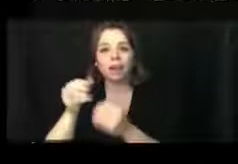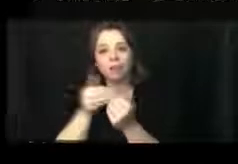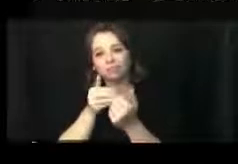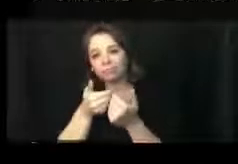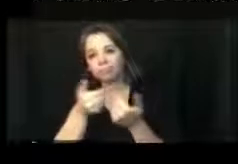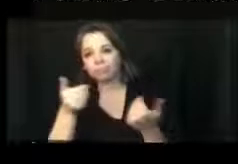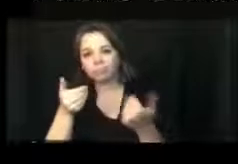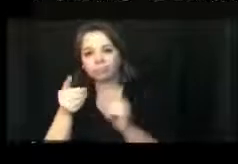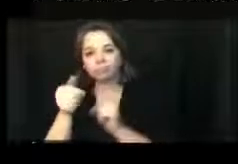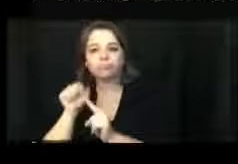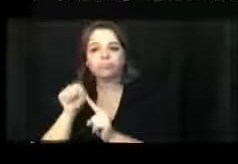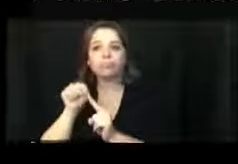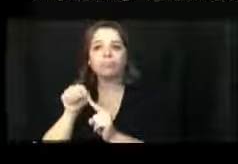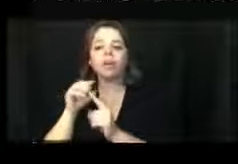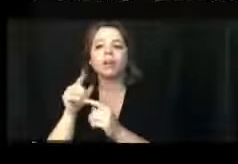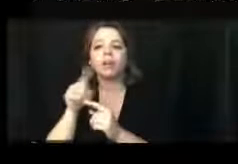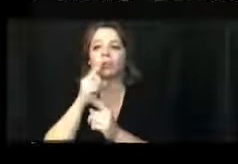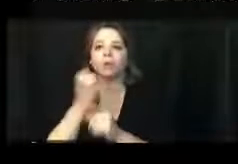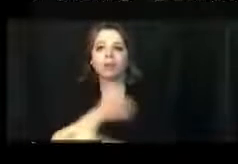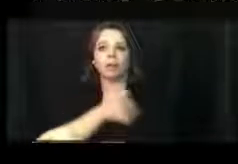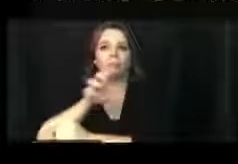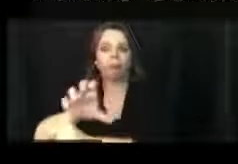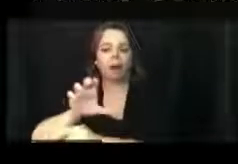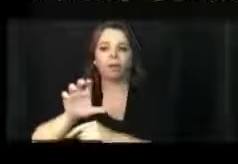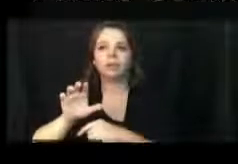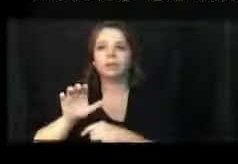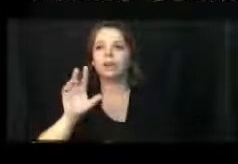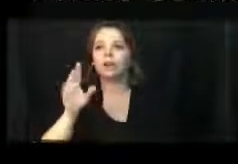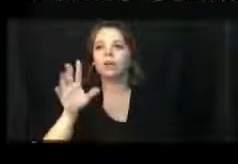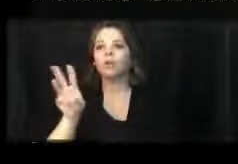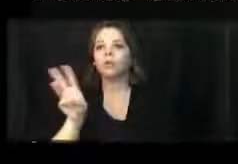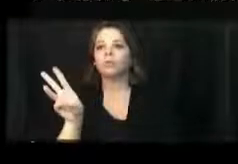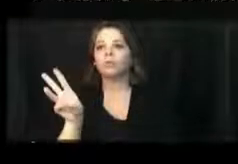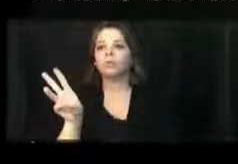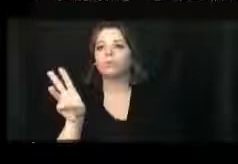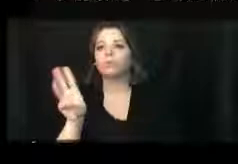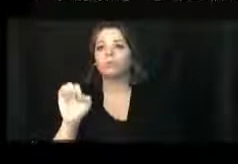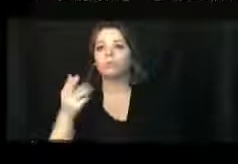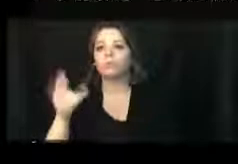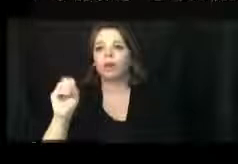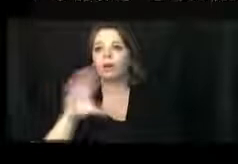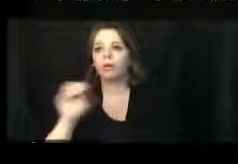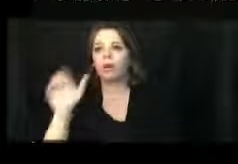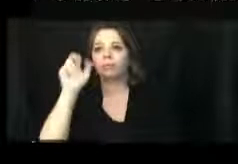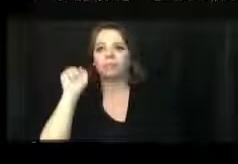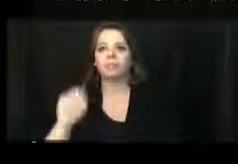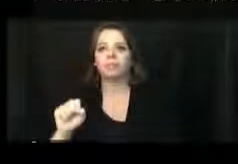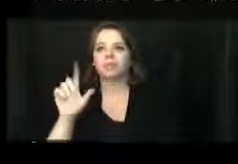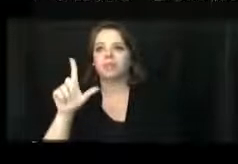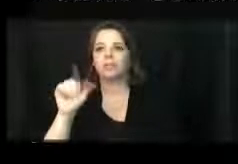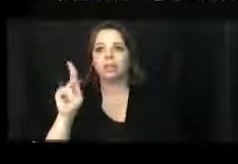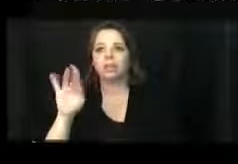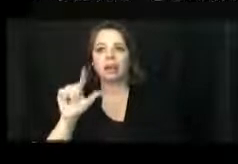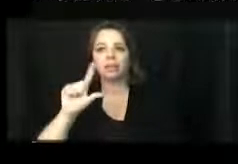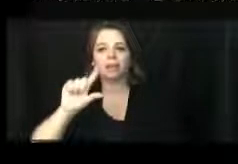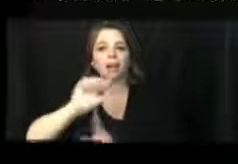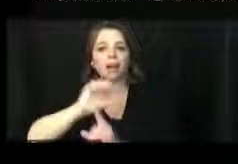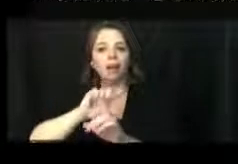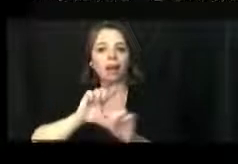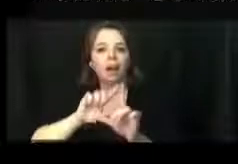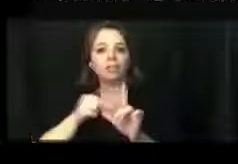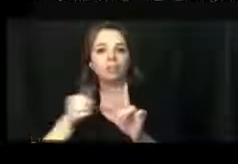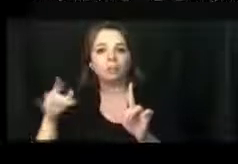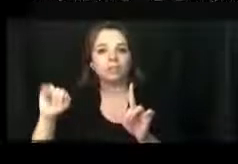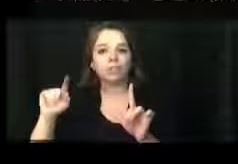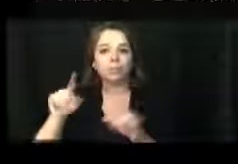West Hollywood, Silver Lake, and the new South San Fernando Valley LGBTQ plus area. And we have a West